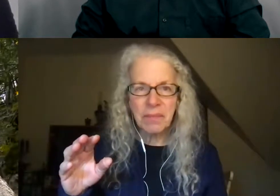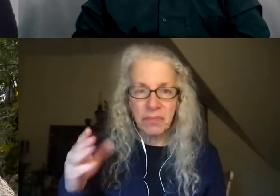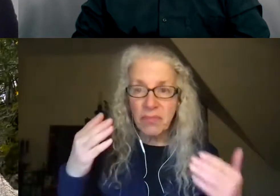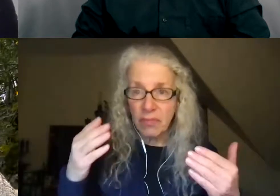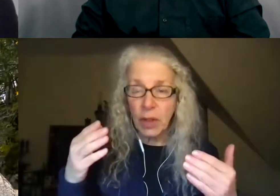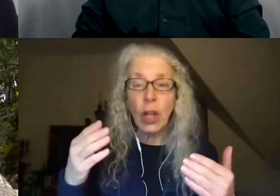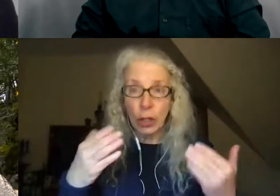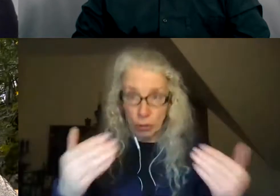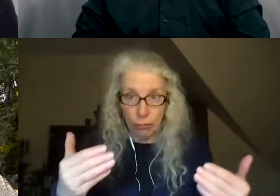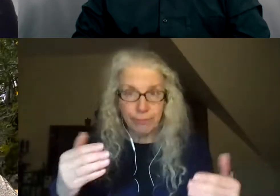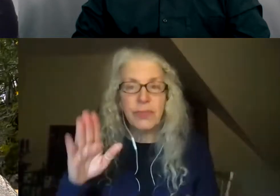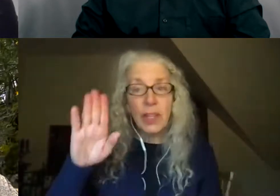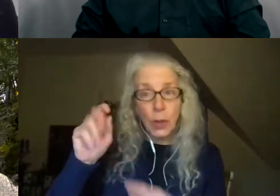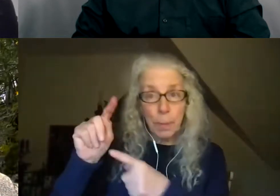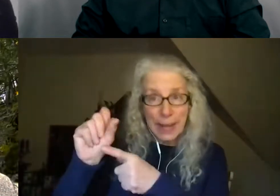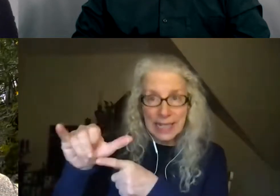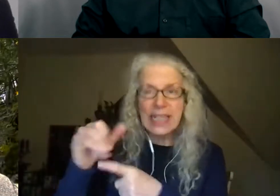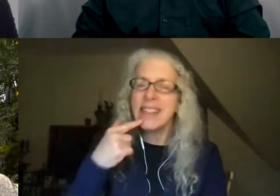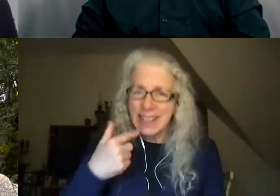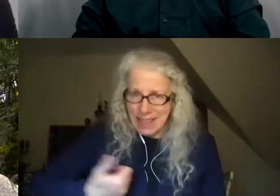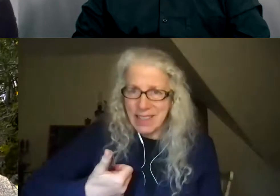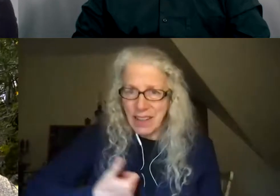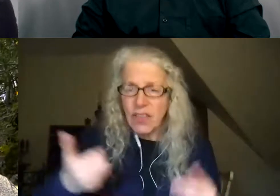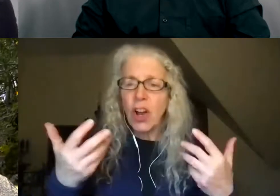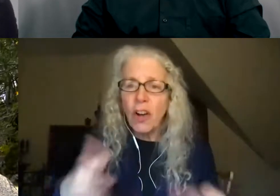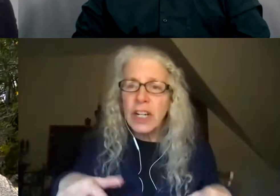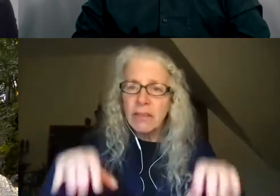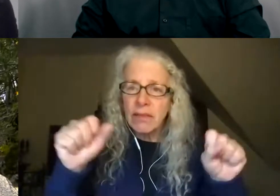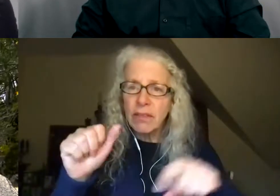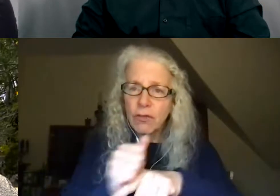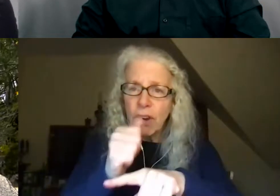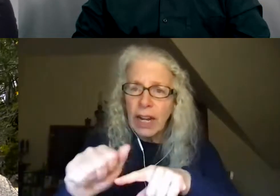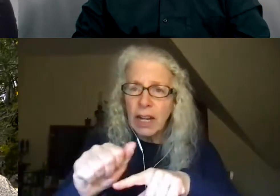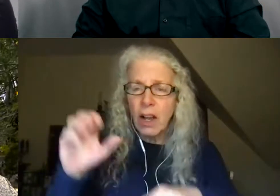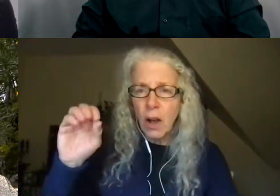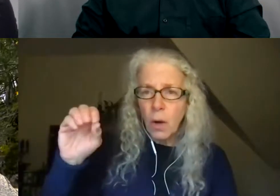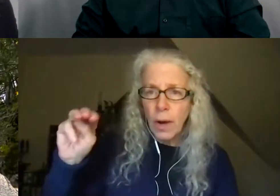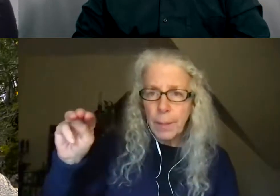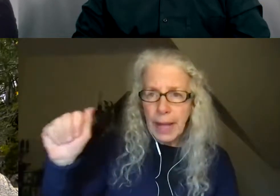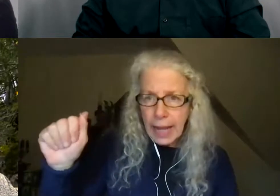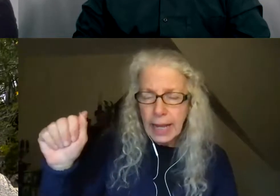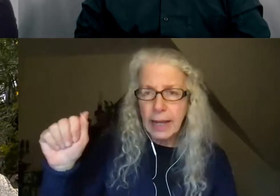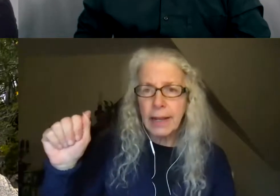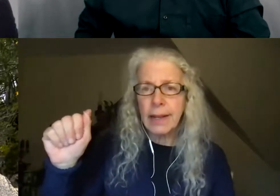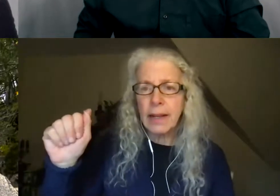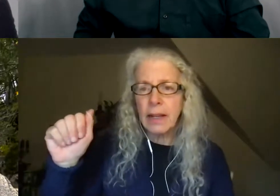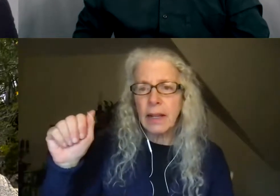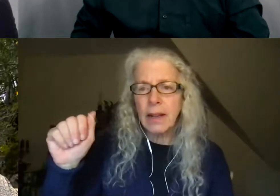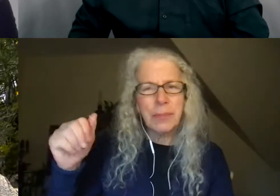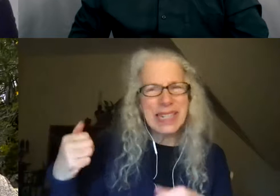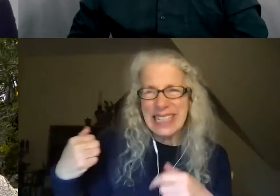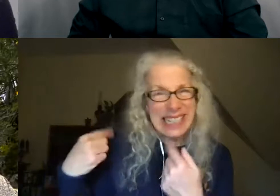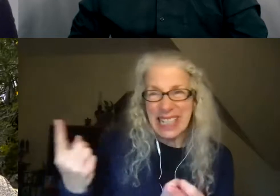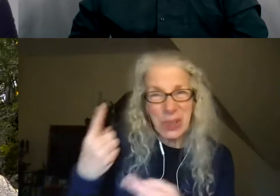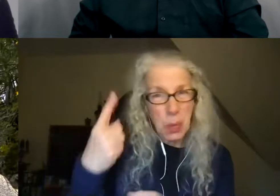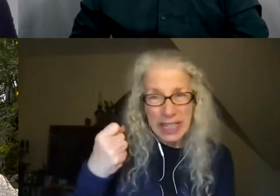I have done the APRA training and the Open Meeting Acts training, but not in the last year.